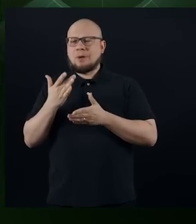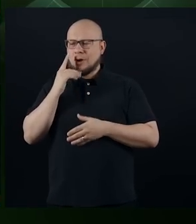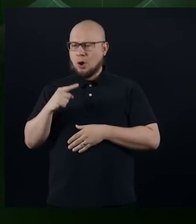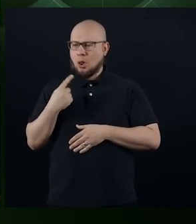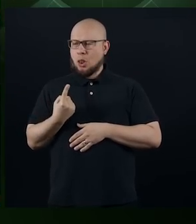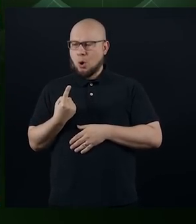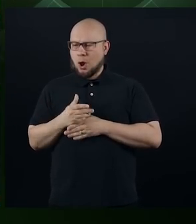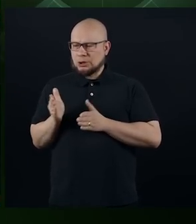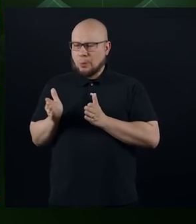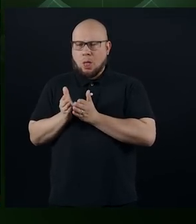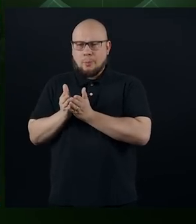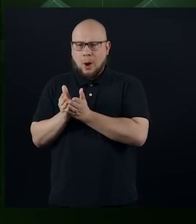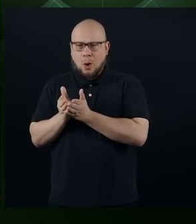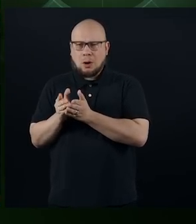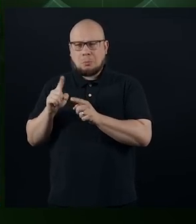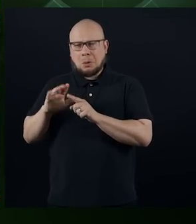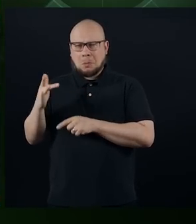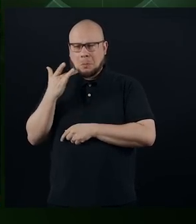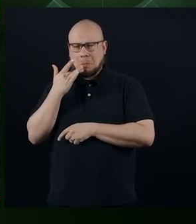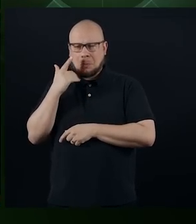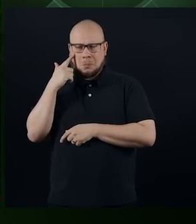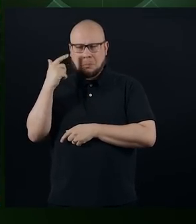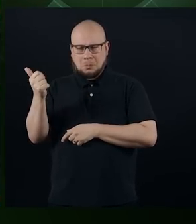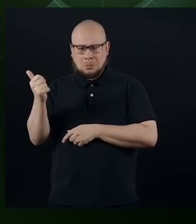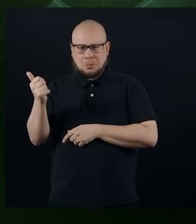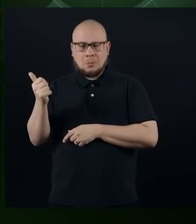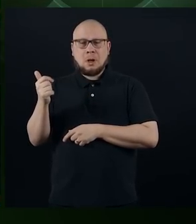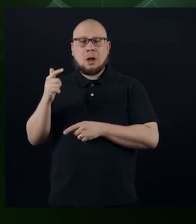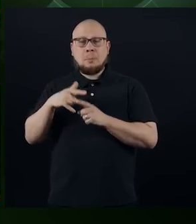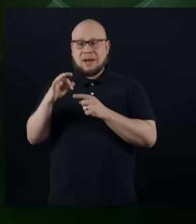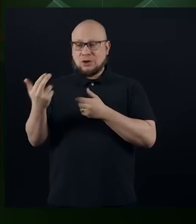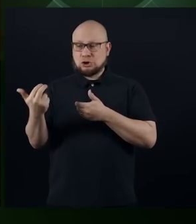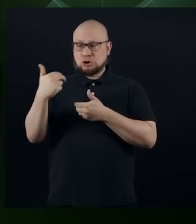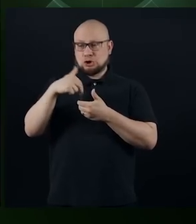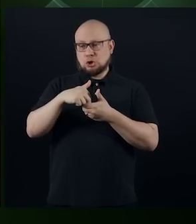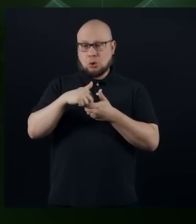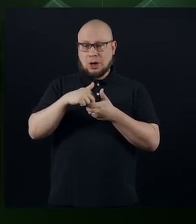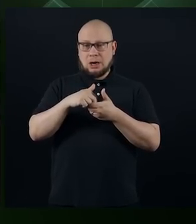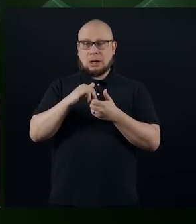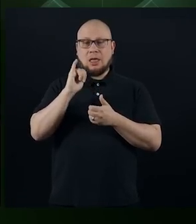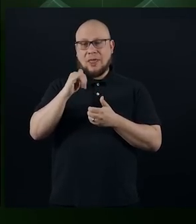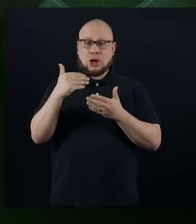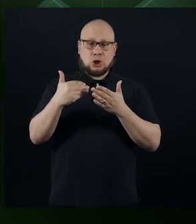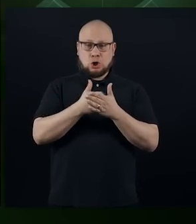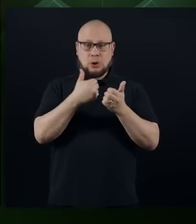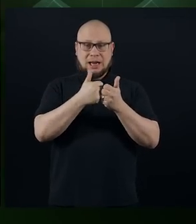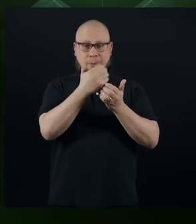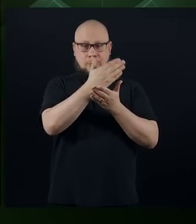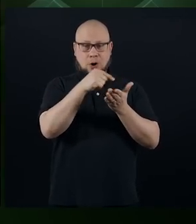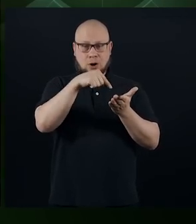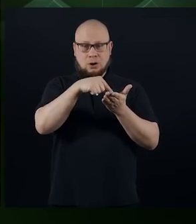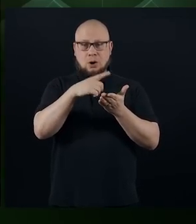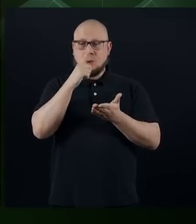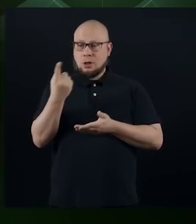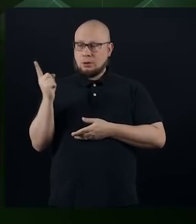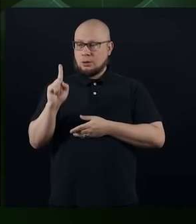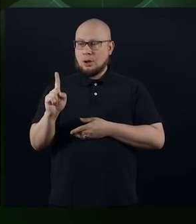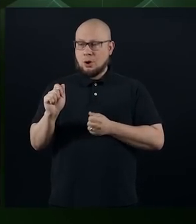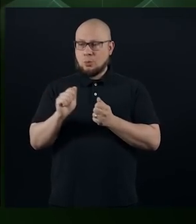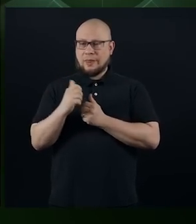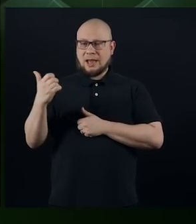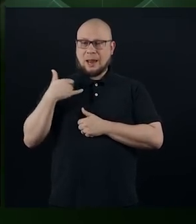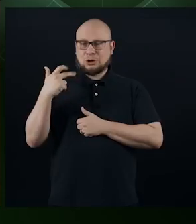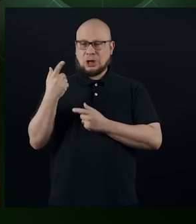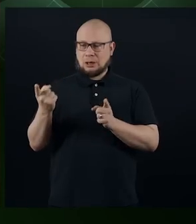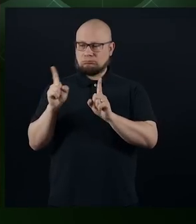playing on a solo ship on their own, but these players, when playing A Pirate's Life, they'll have Jack Sparrow aboard the cannons whilst they're sailing the ship, which is just such a